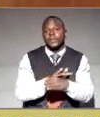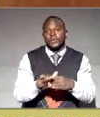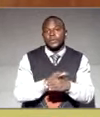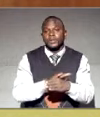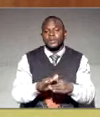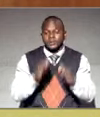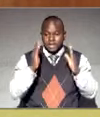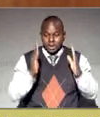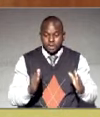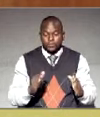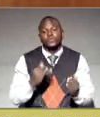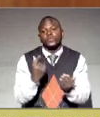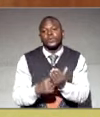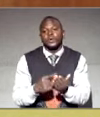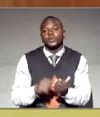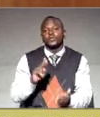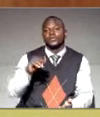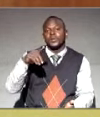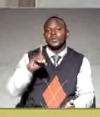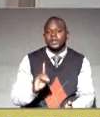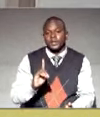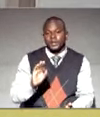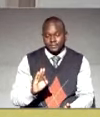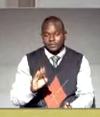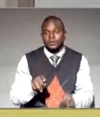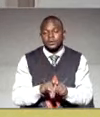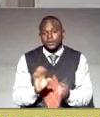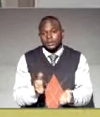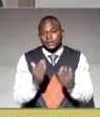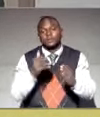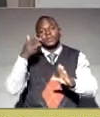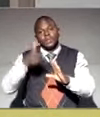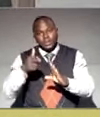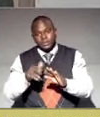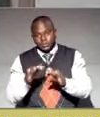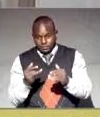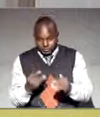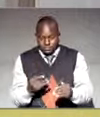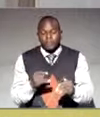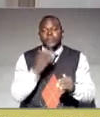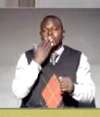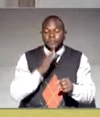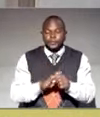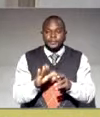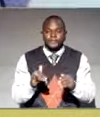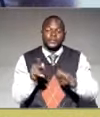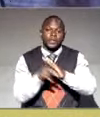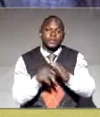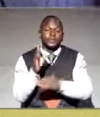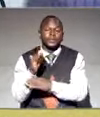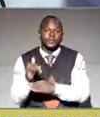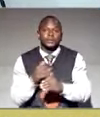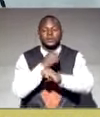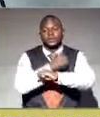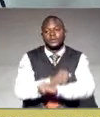arm of the Uganda People's Defense Forces. Updating the media during the Manifesto Week activities at the office of the Prime Minister, Defense